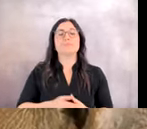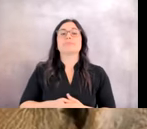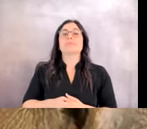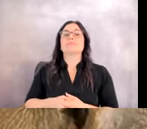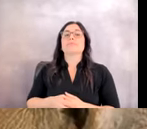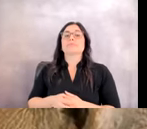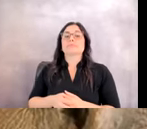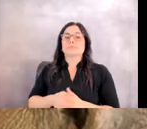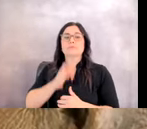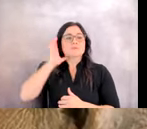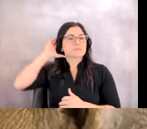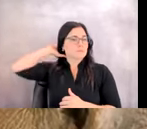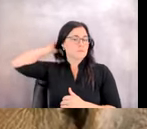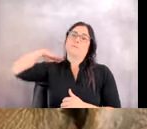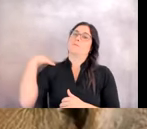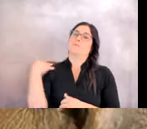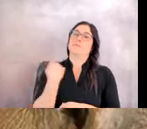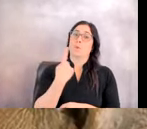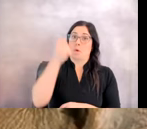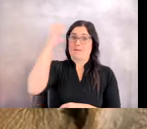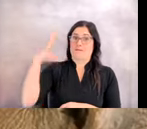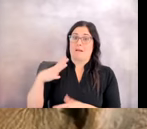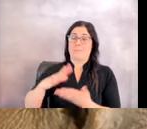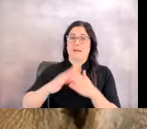a male that got pretty teary-eyed.